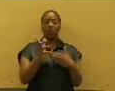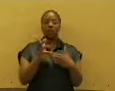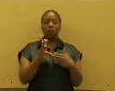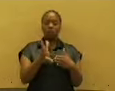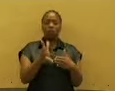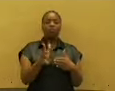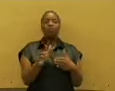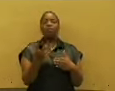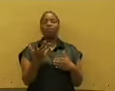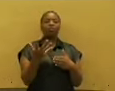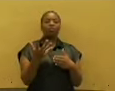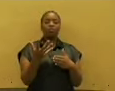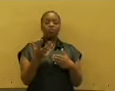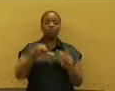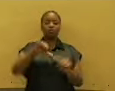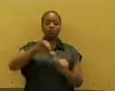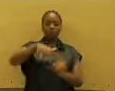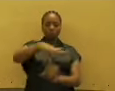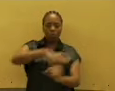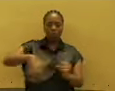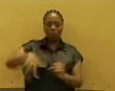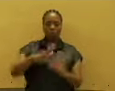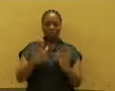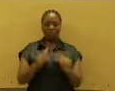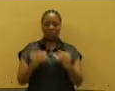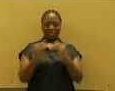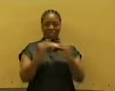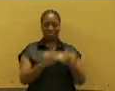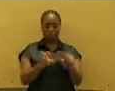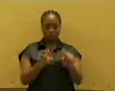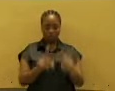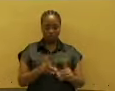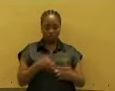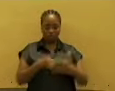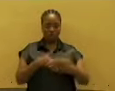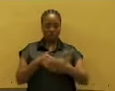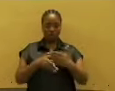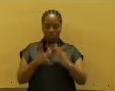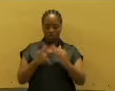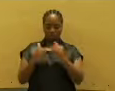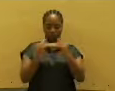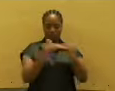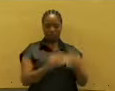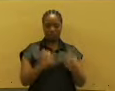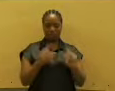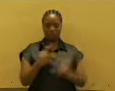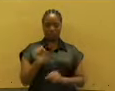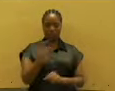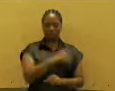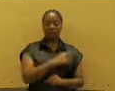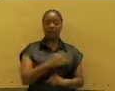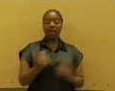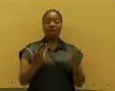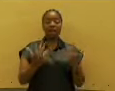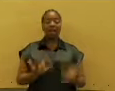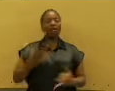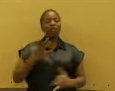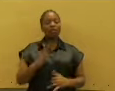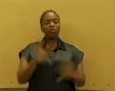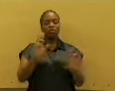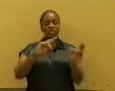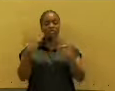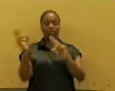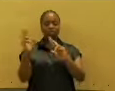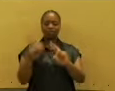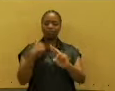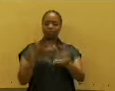amongst others. So with this presentation, I would like us to please, just prepare to engage. We're going to